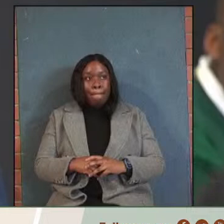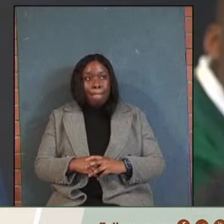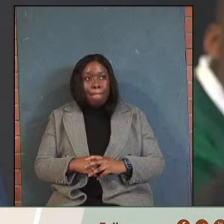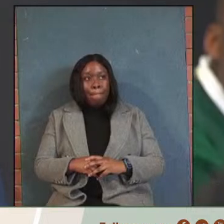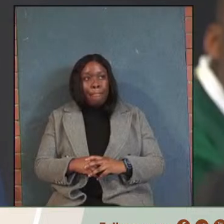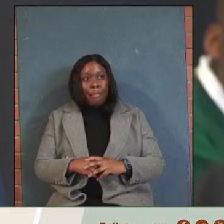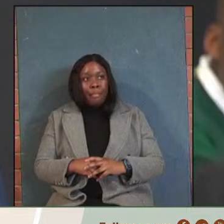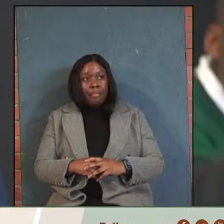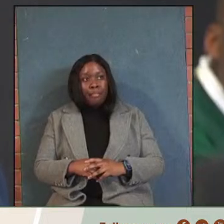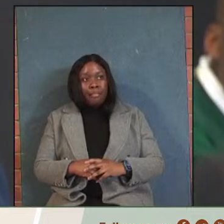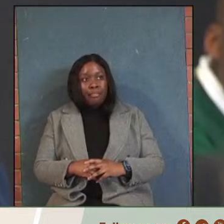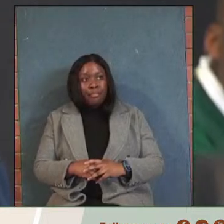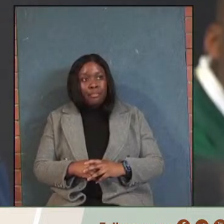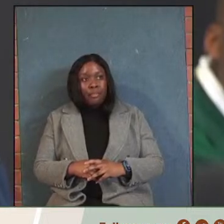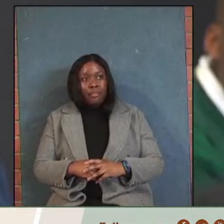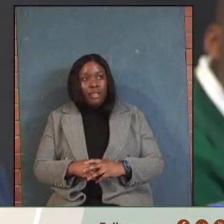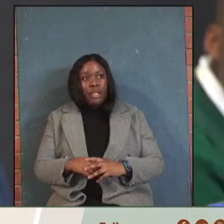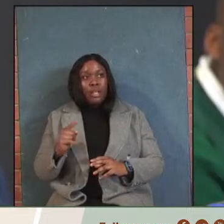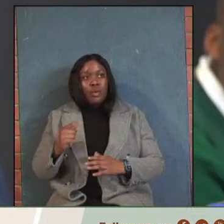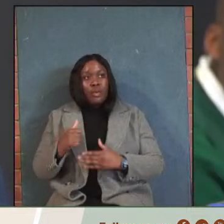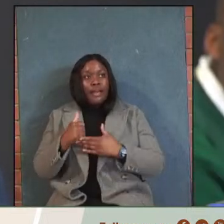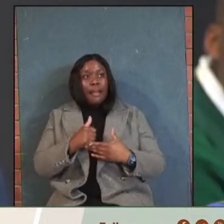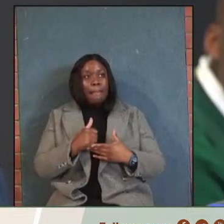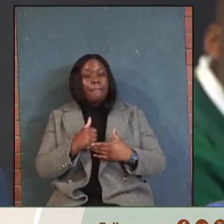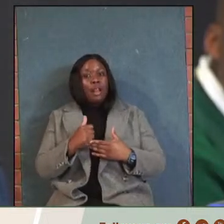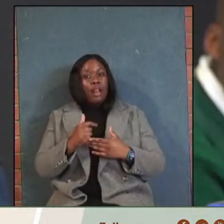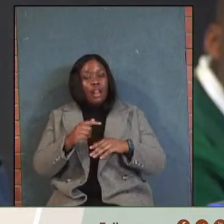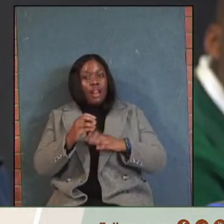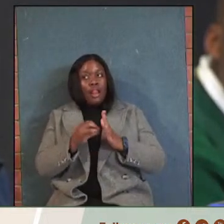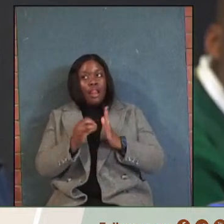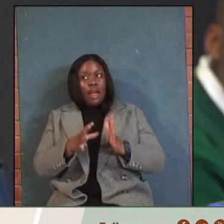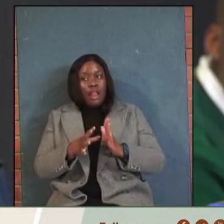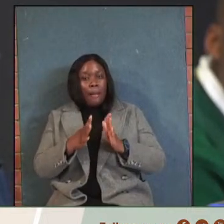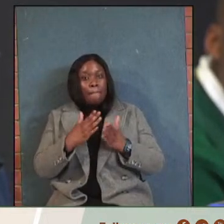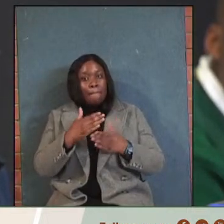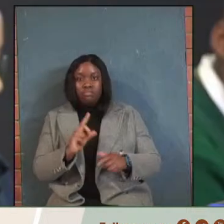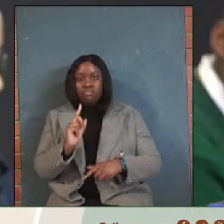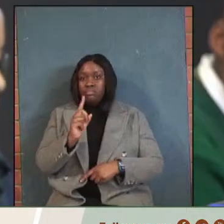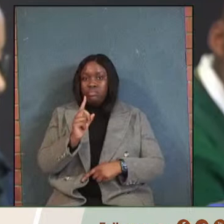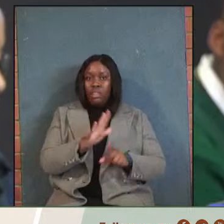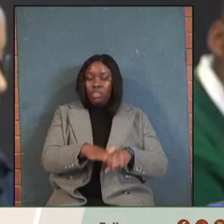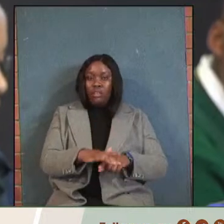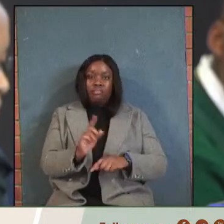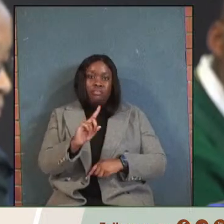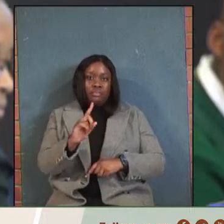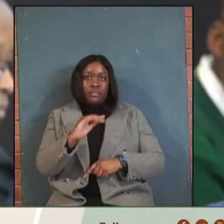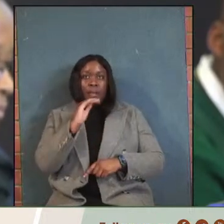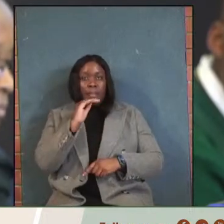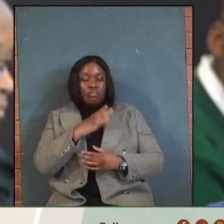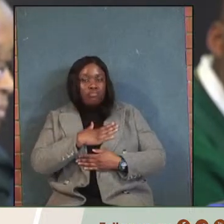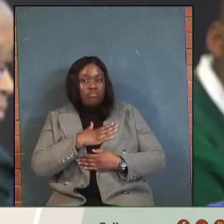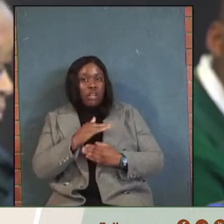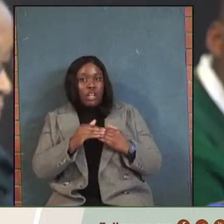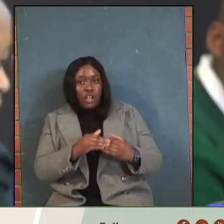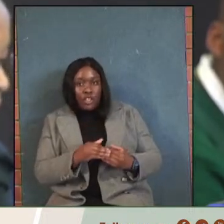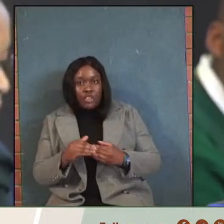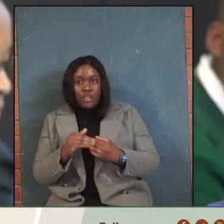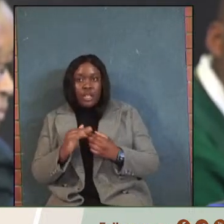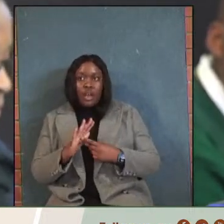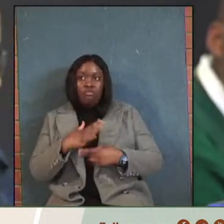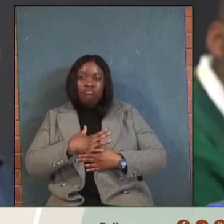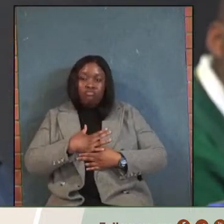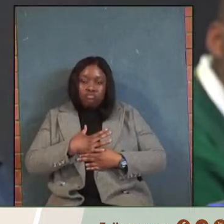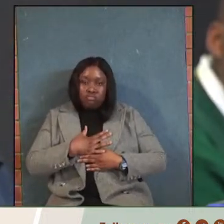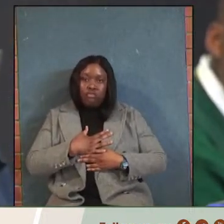It serves as a push for more learners to participate. It also benefits those coming from UNIT, but also sensitive to children's